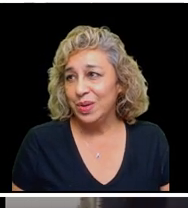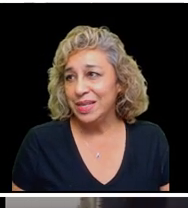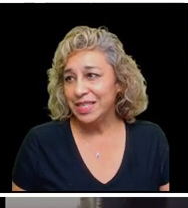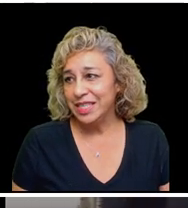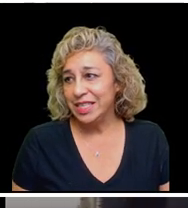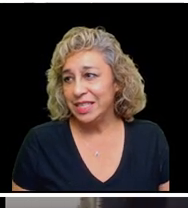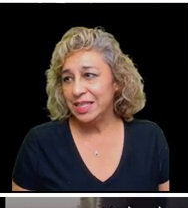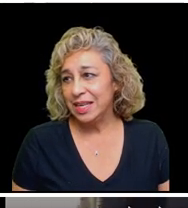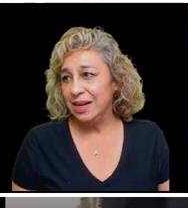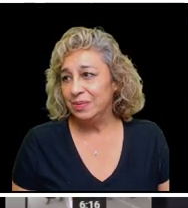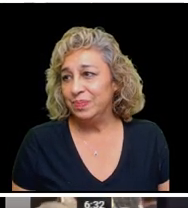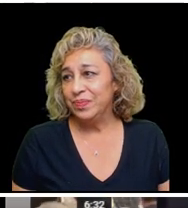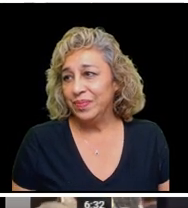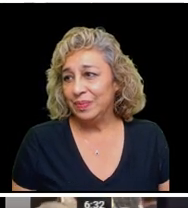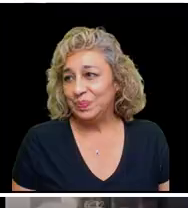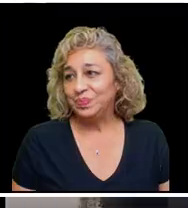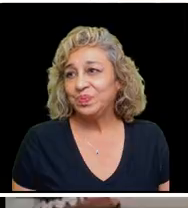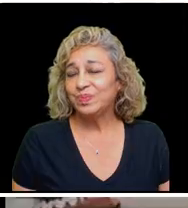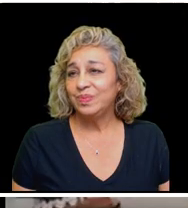their own indigenous